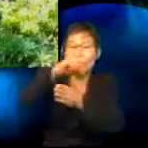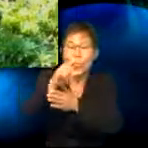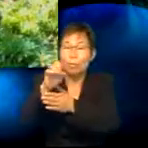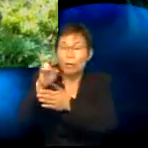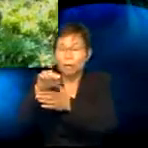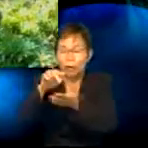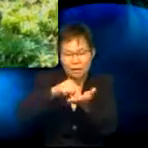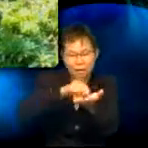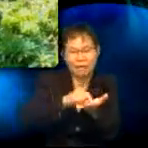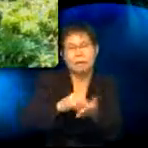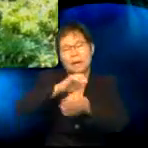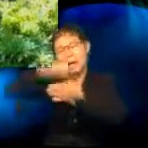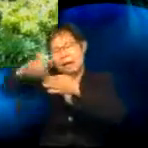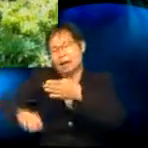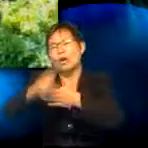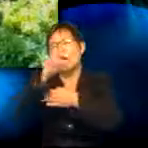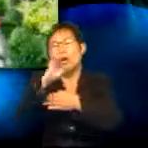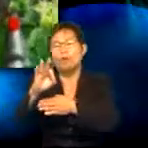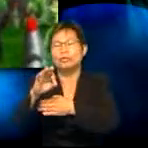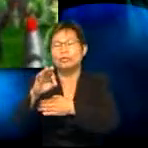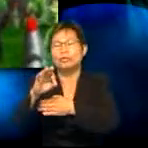the pollination process.